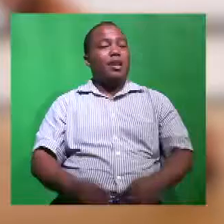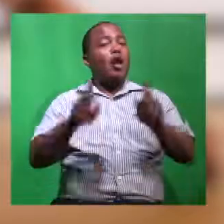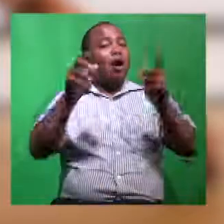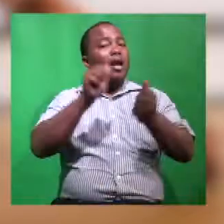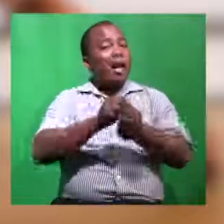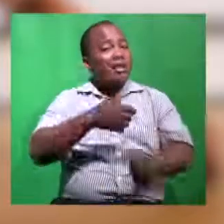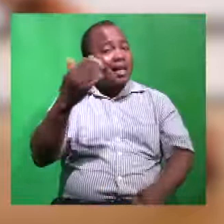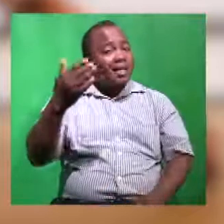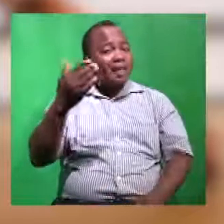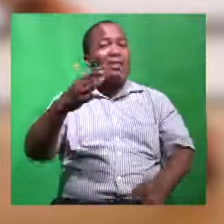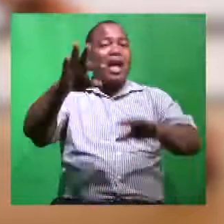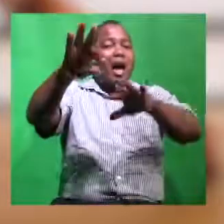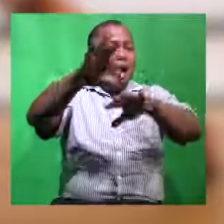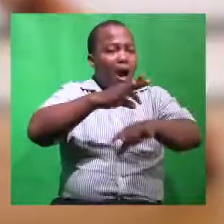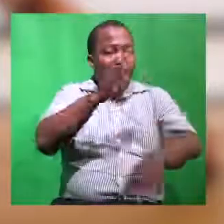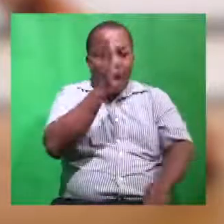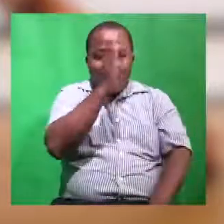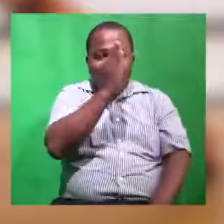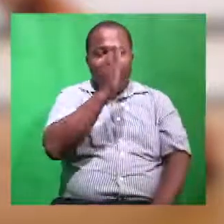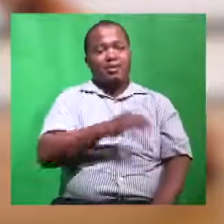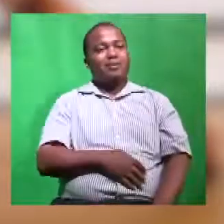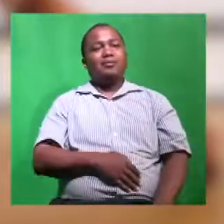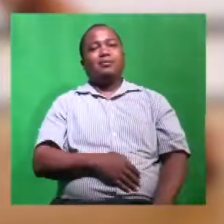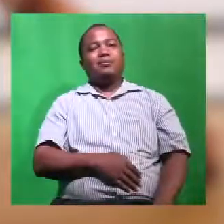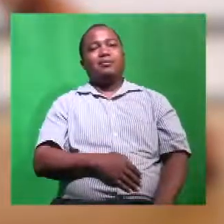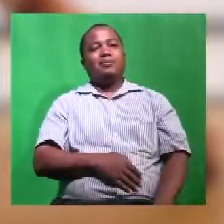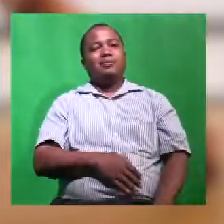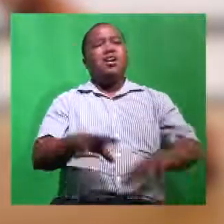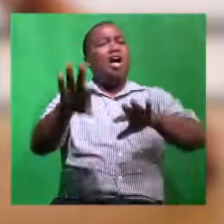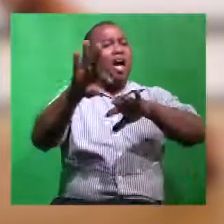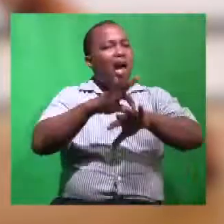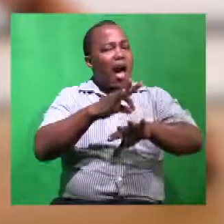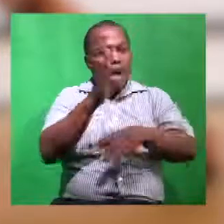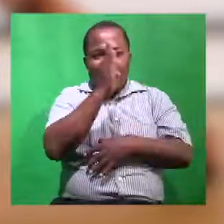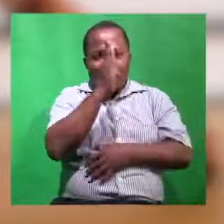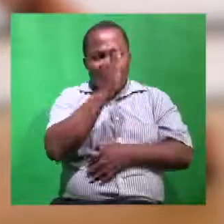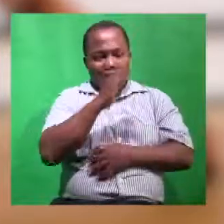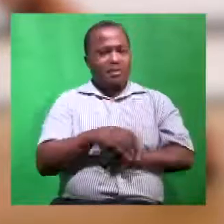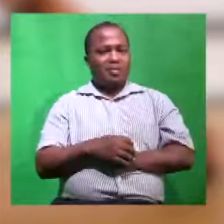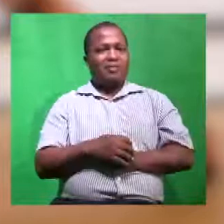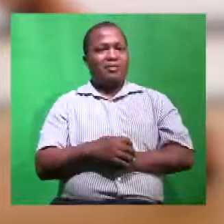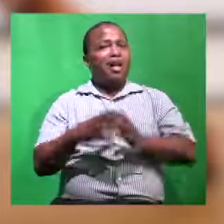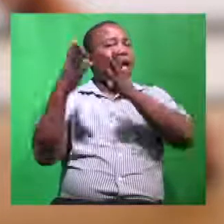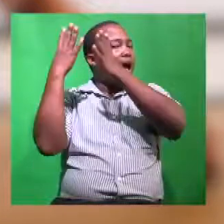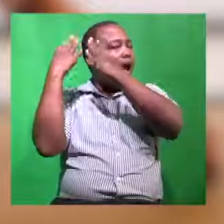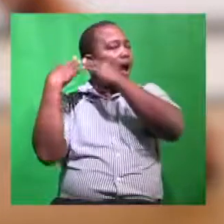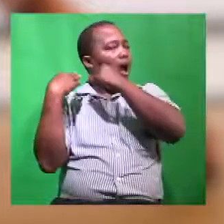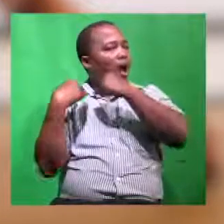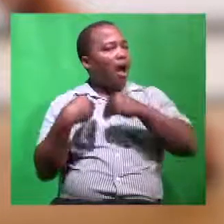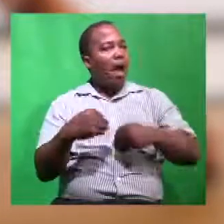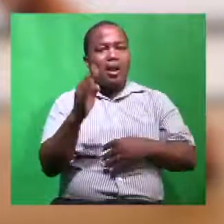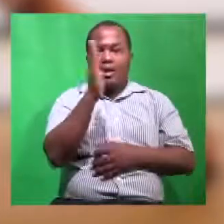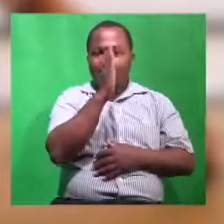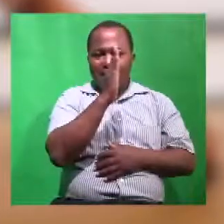Another thing is early marriage. Early marriage also is a negative aspect, cultural aspect of value. In here, early marriage here, some